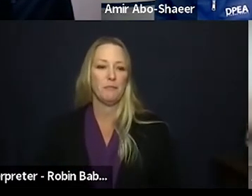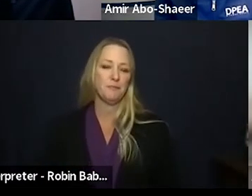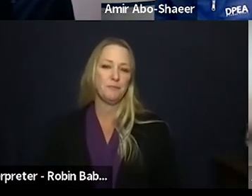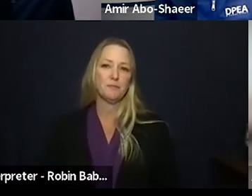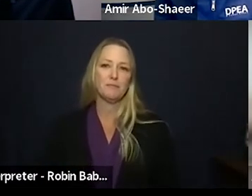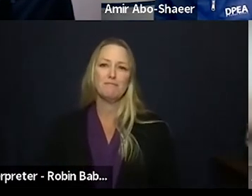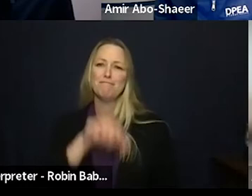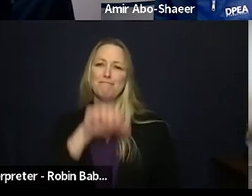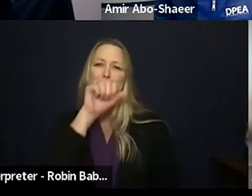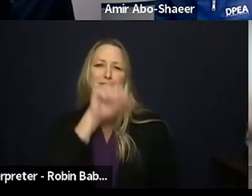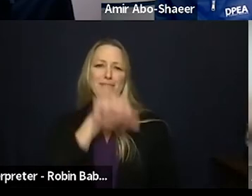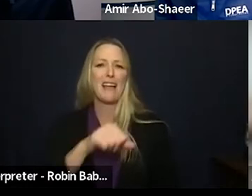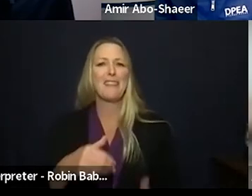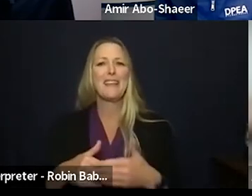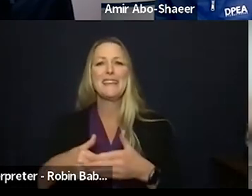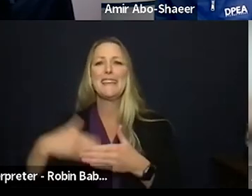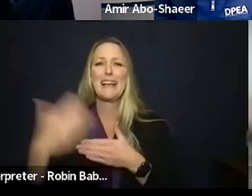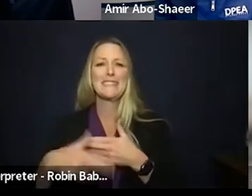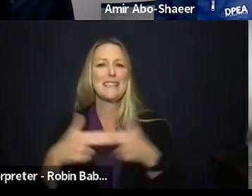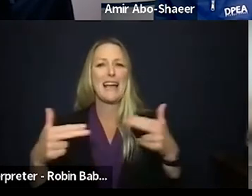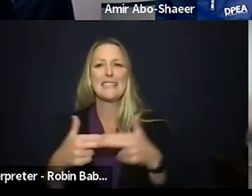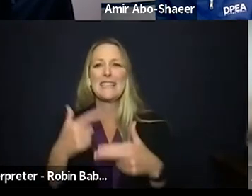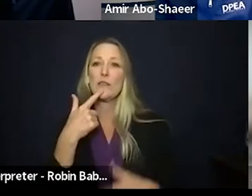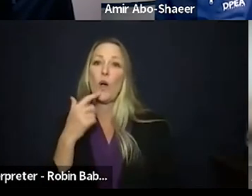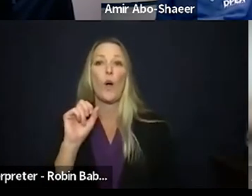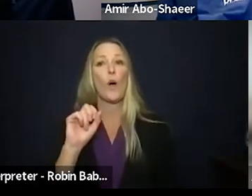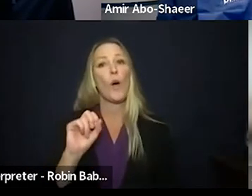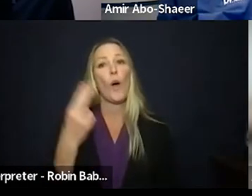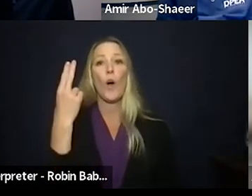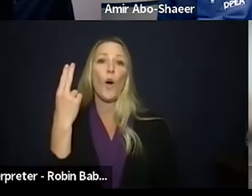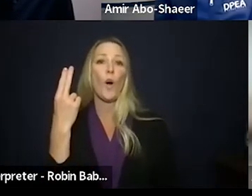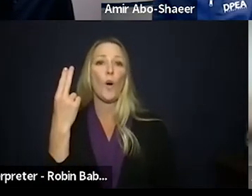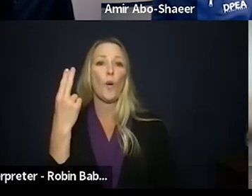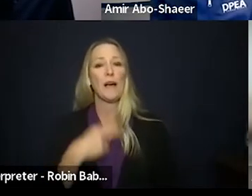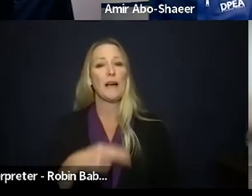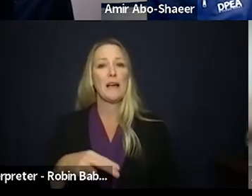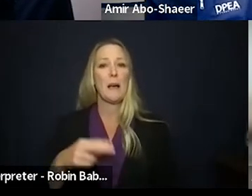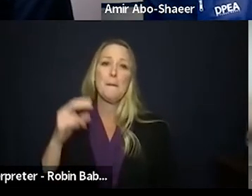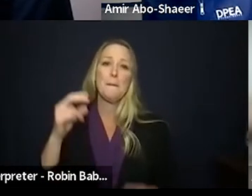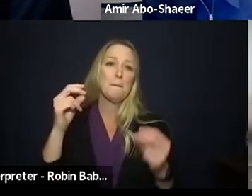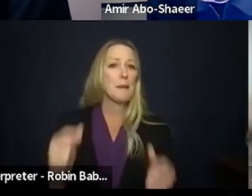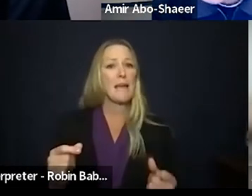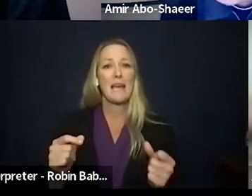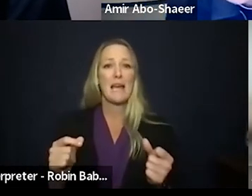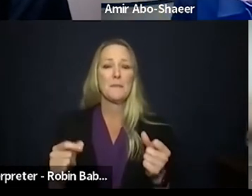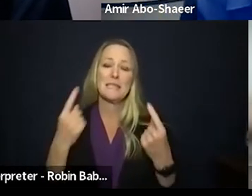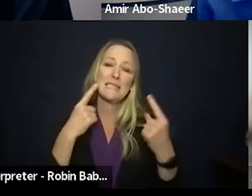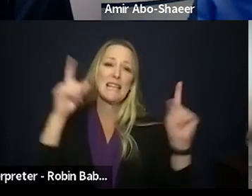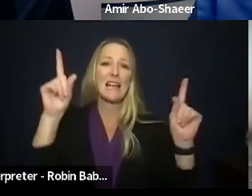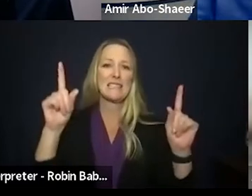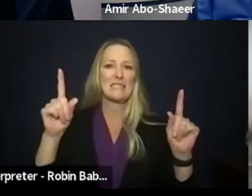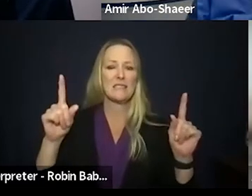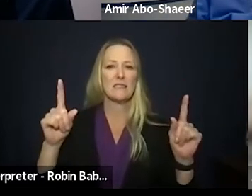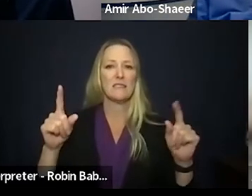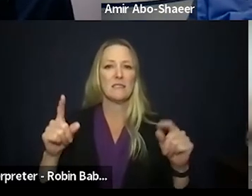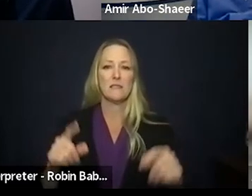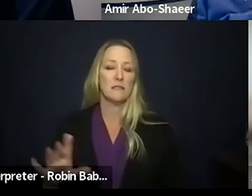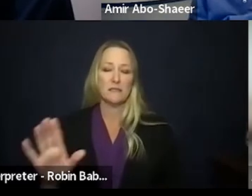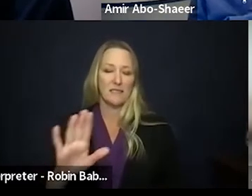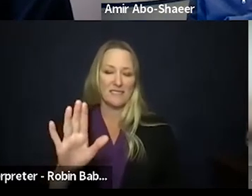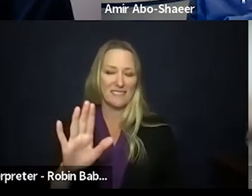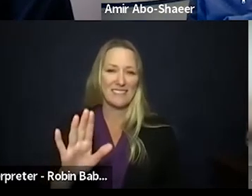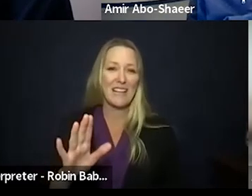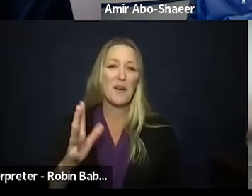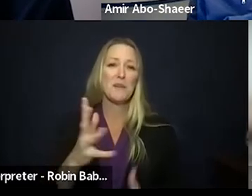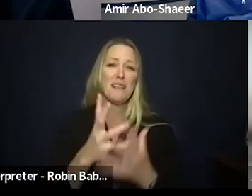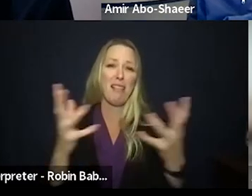i love that just the next slide is like and we had immediate success that it did take a lot of work and a lot of time